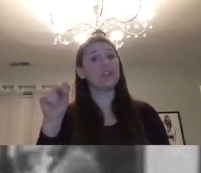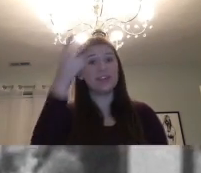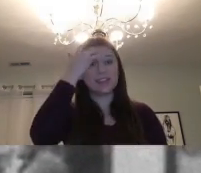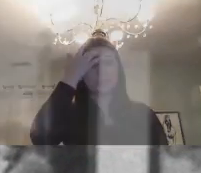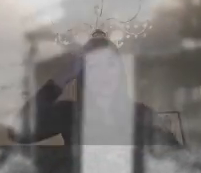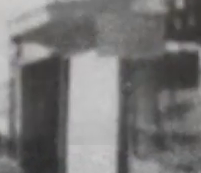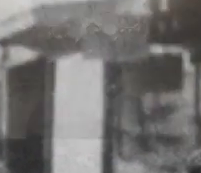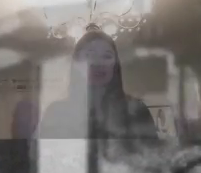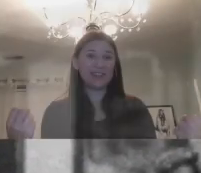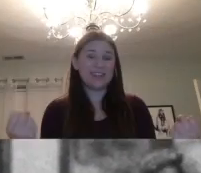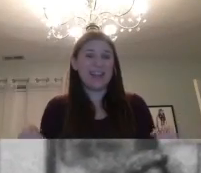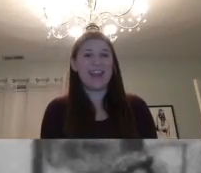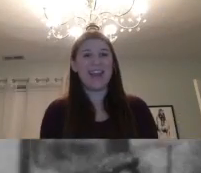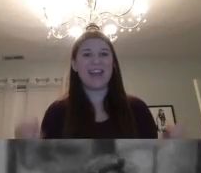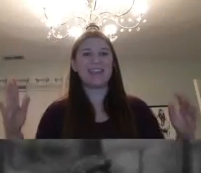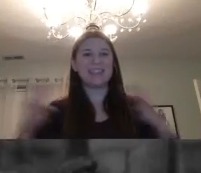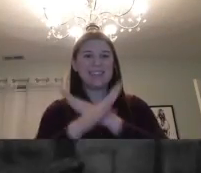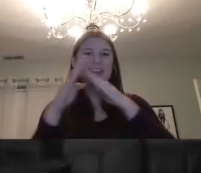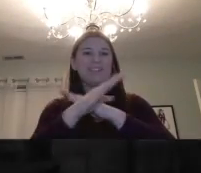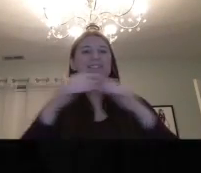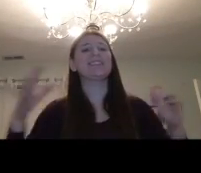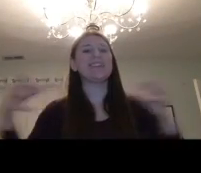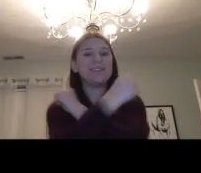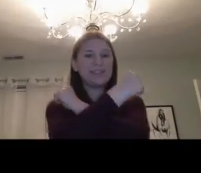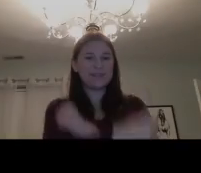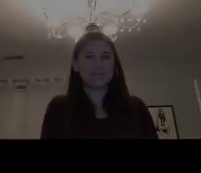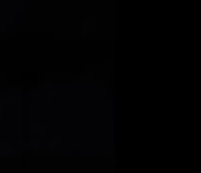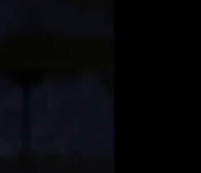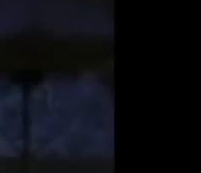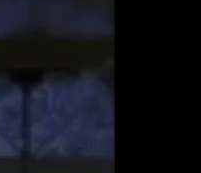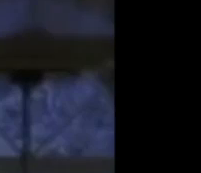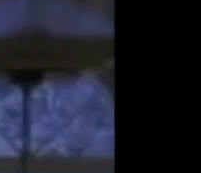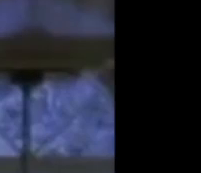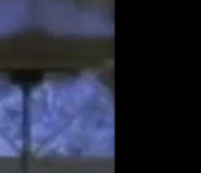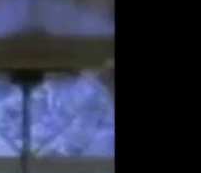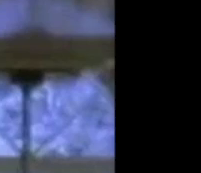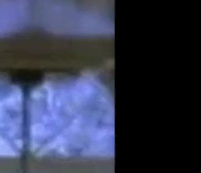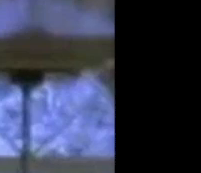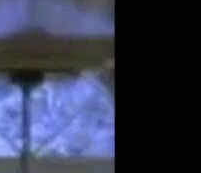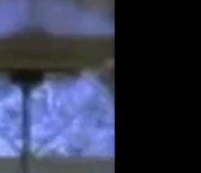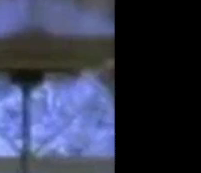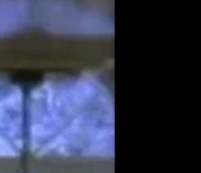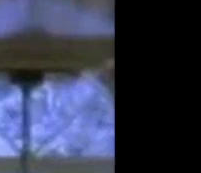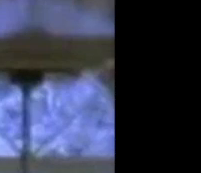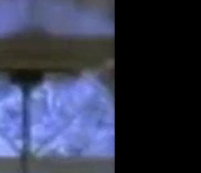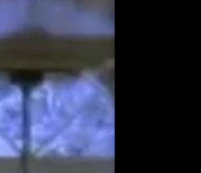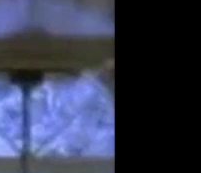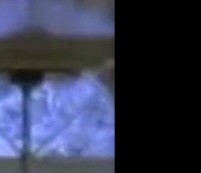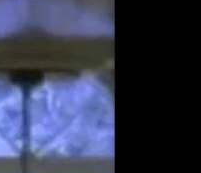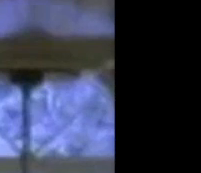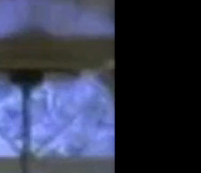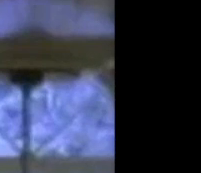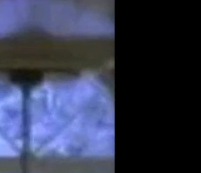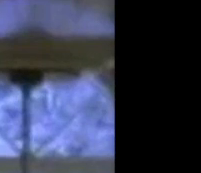and the population of 1,600 people was saved. And every dog team that got to know got